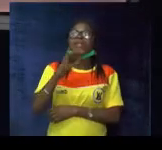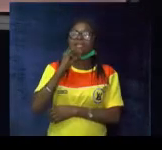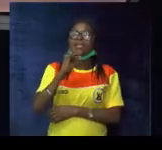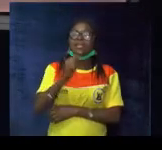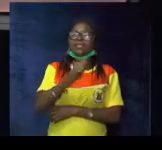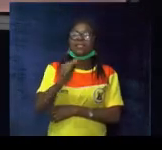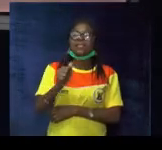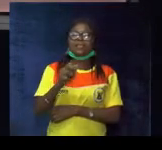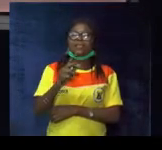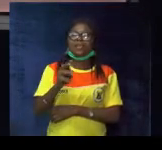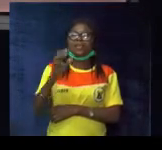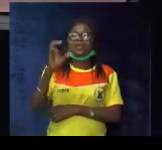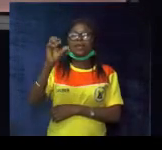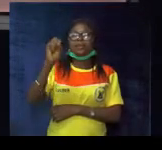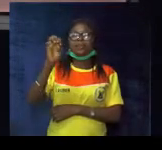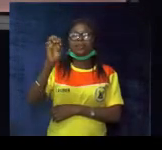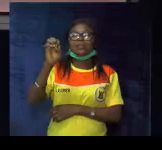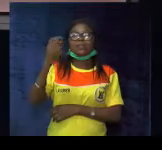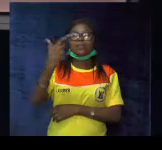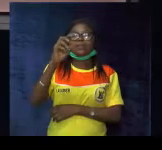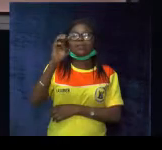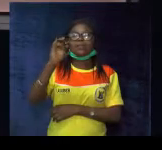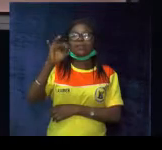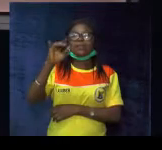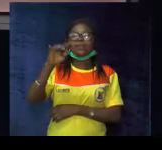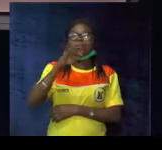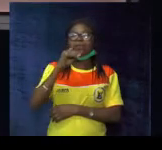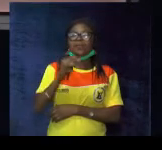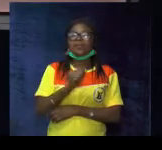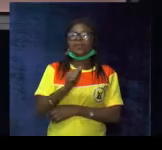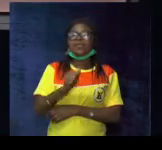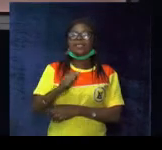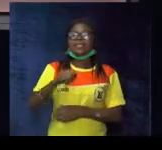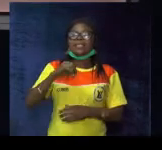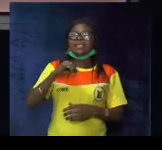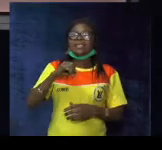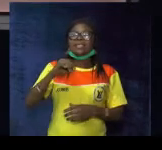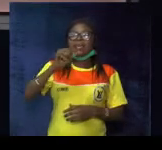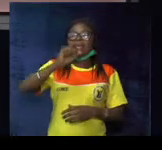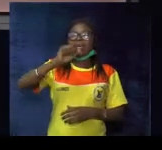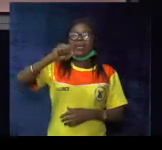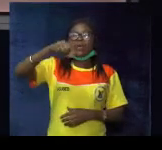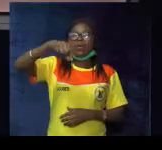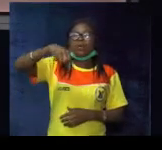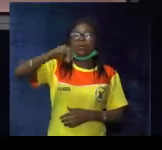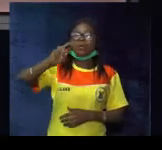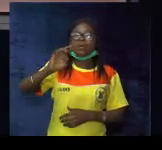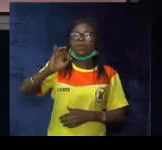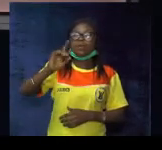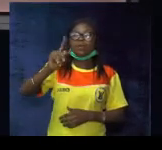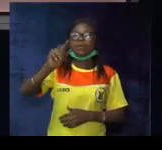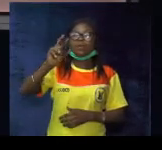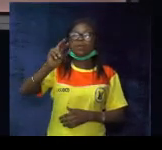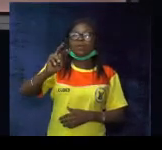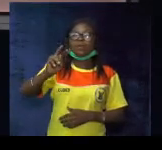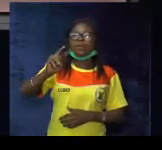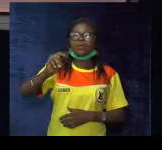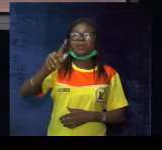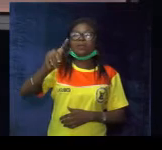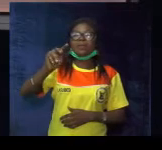Third one says, a sector is a segment. And fourth one says, a quadrant is half a